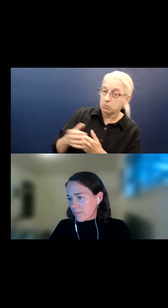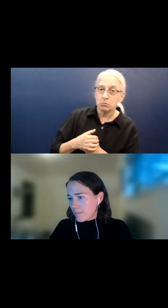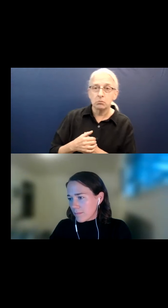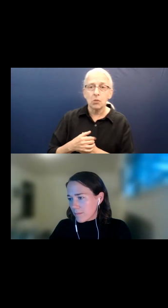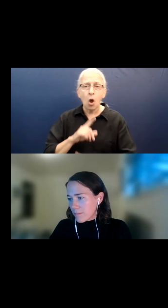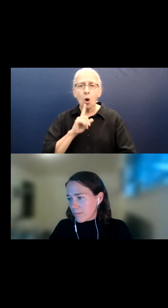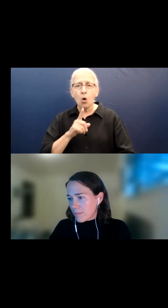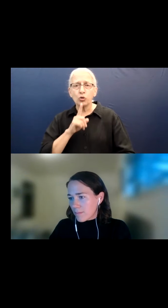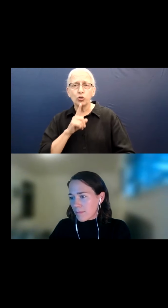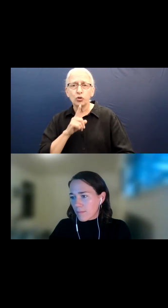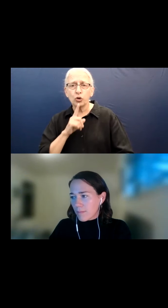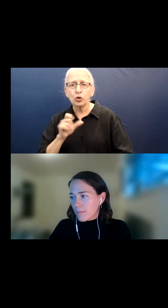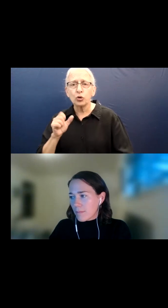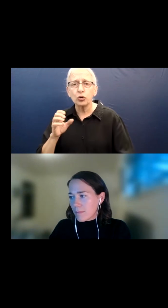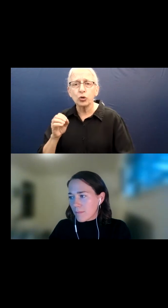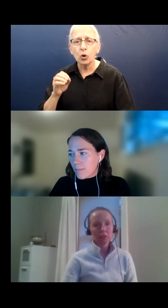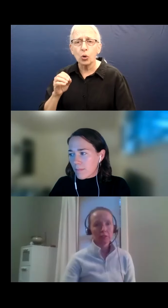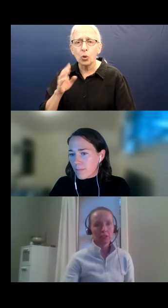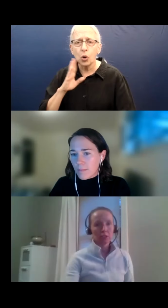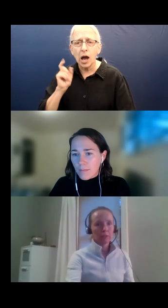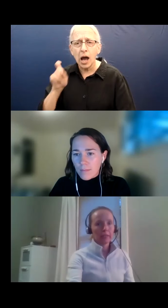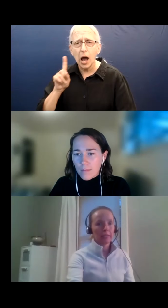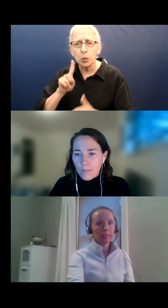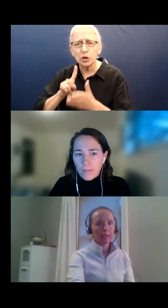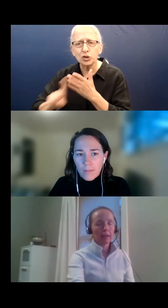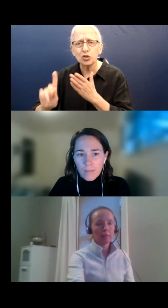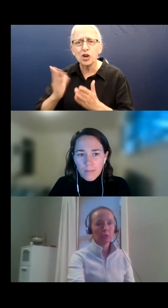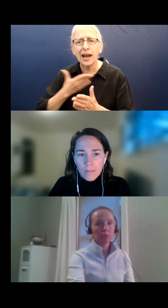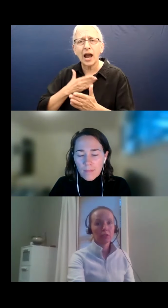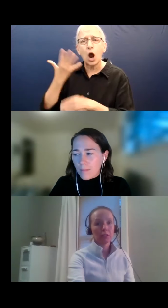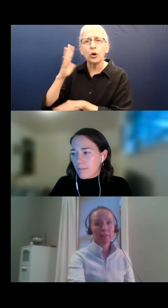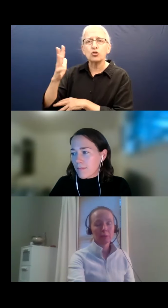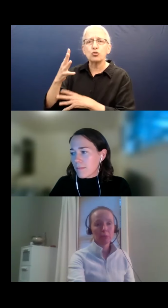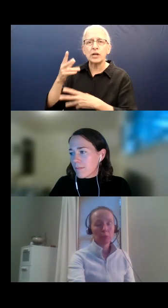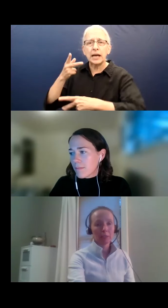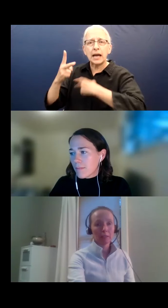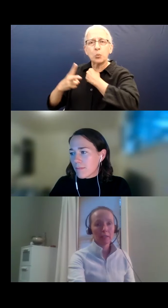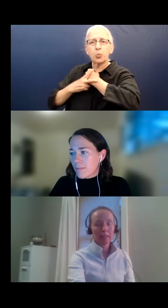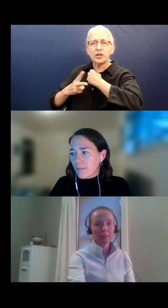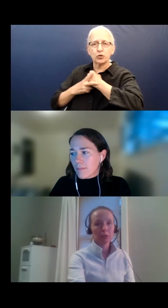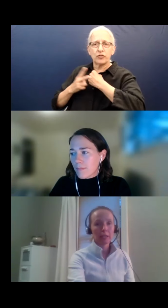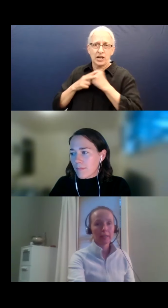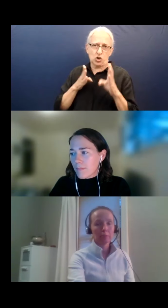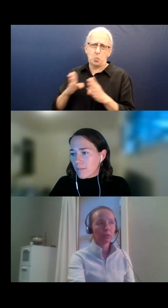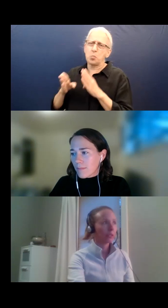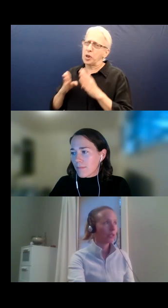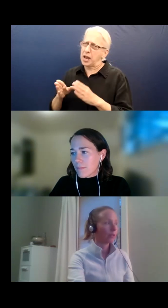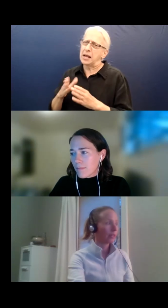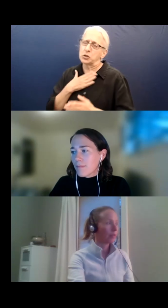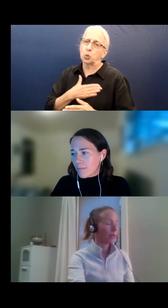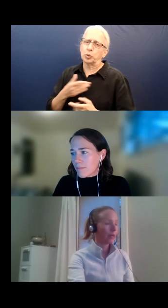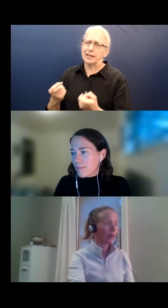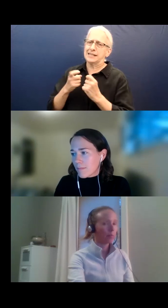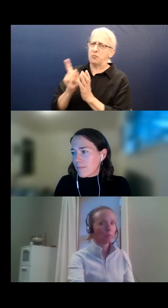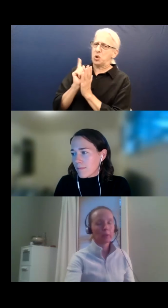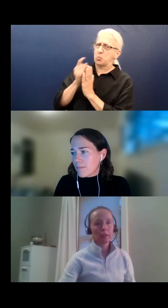Sure. So I will need to check our tree preservation plan. So if you could give me a moment, I'd need to pull that up really